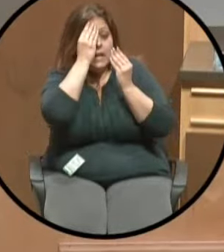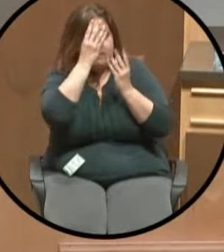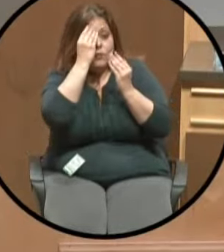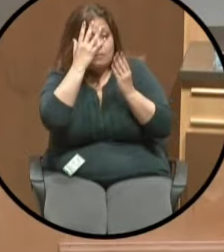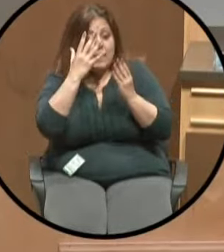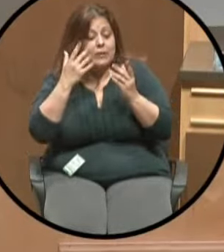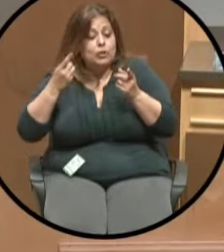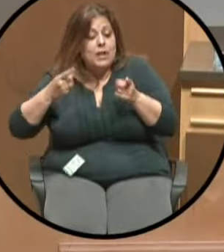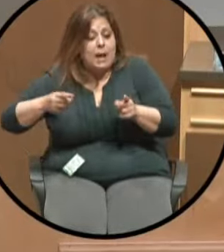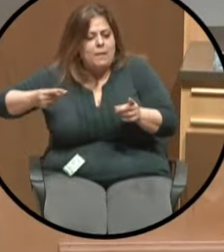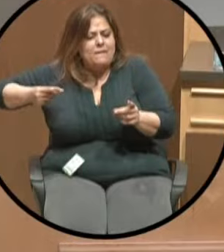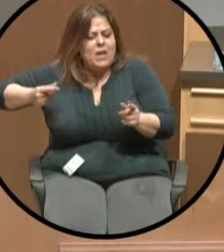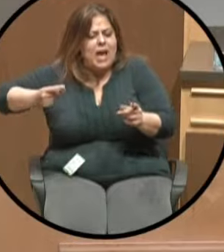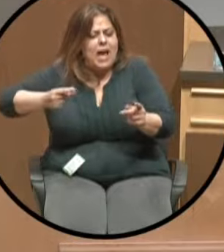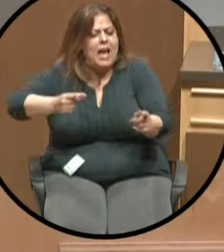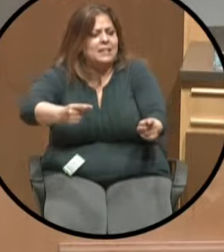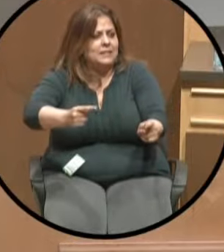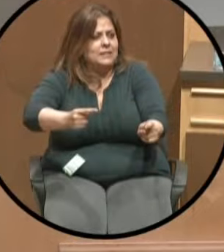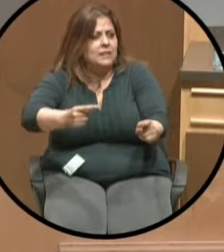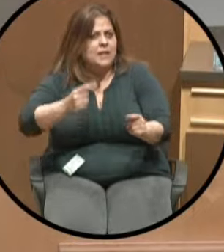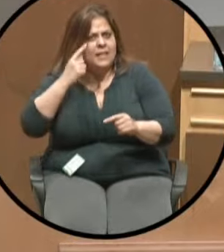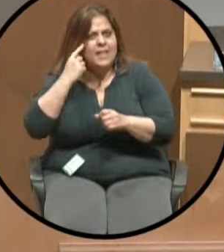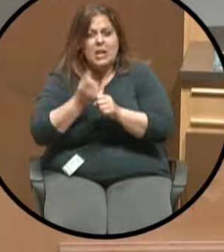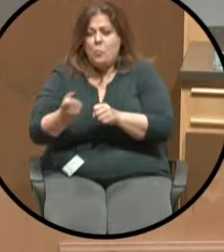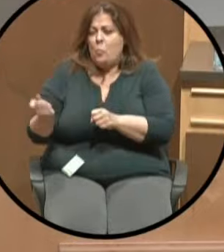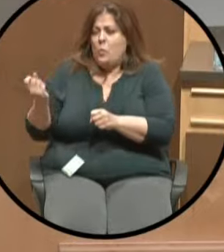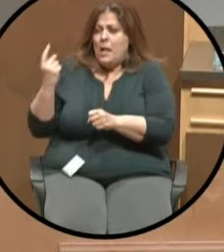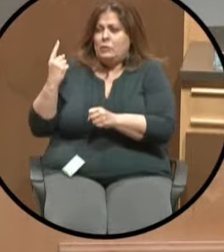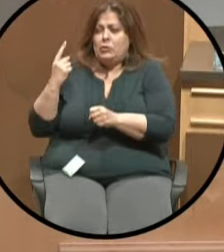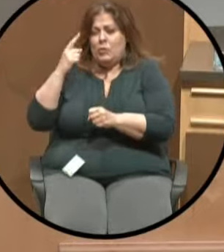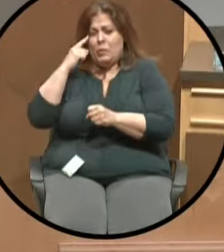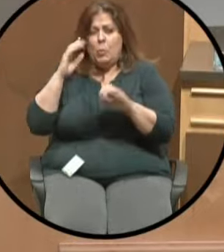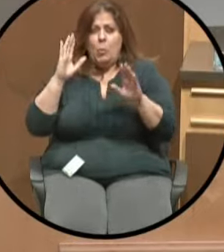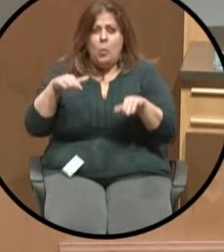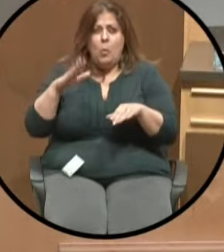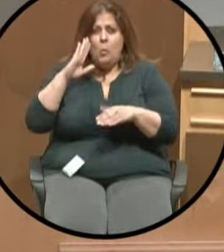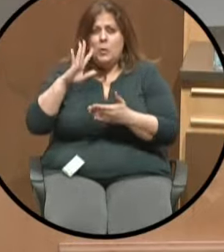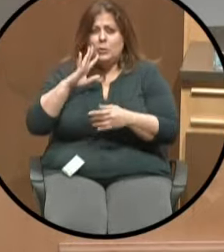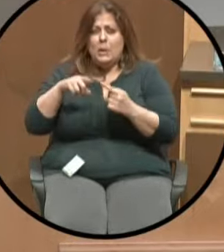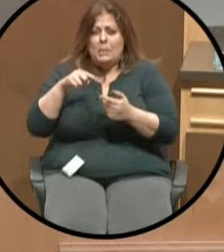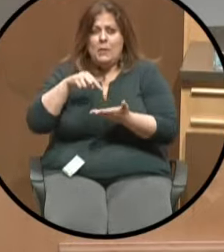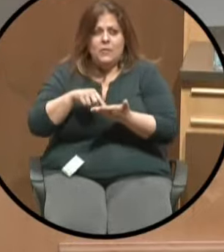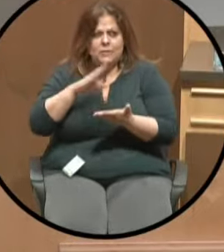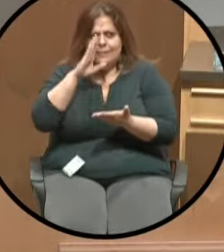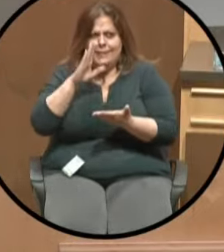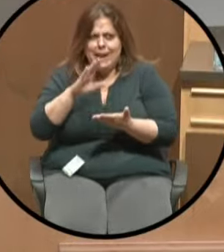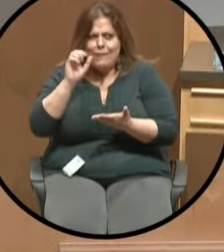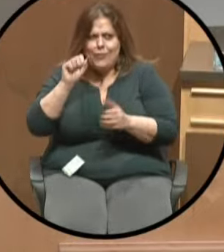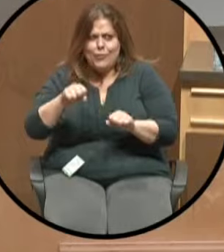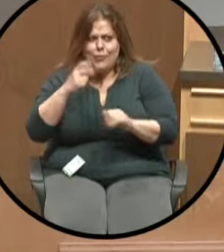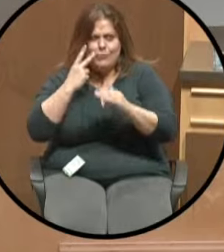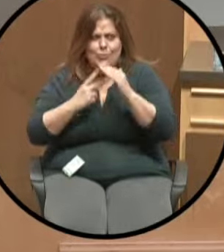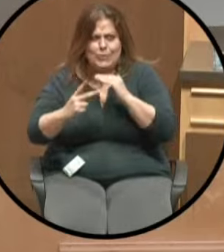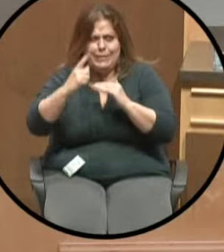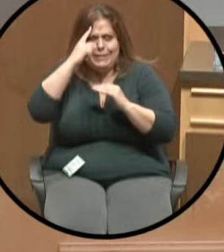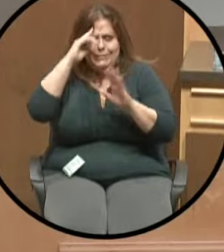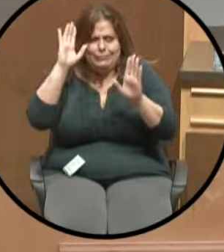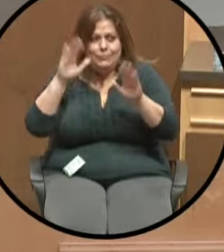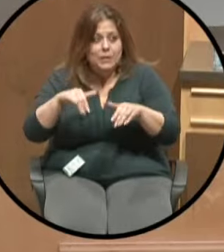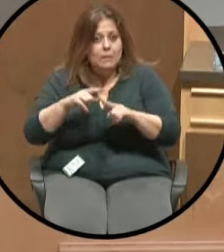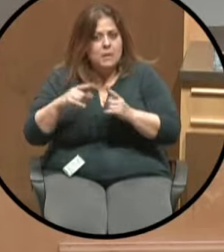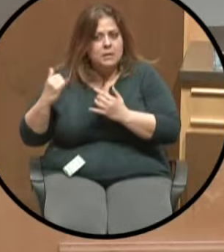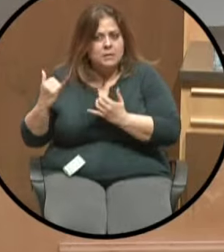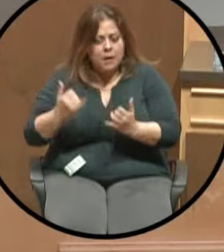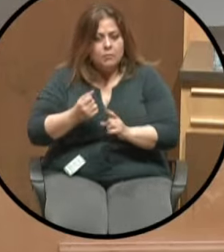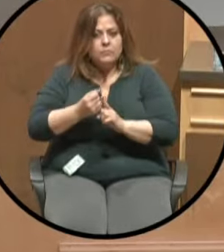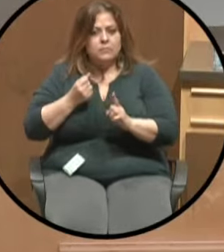year ago we never would have imagined having this conversation at all. So I think it's important for parents, teachers,